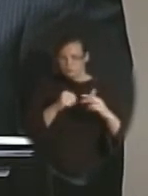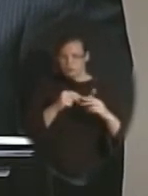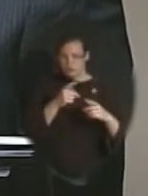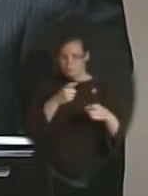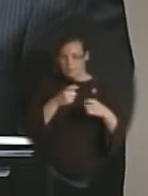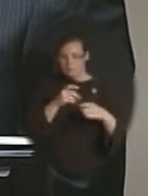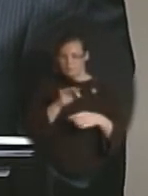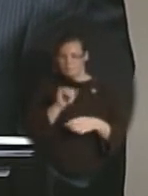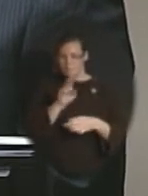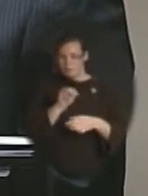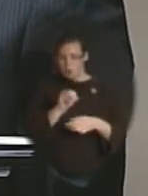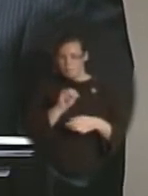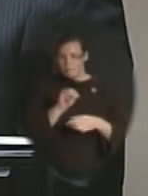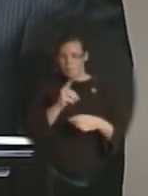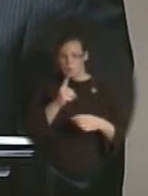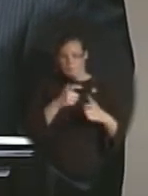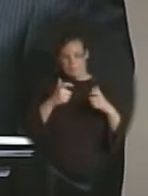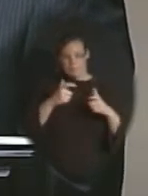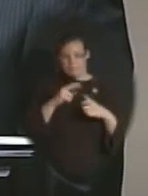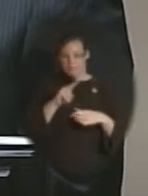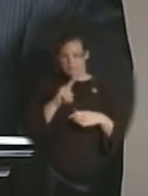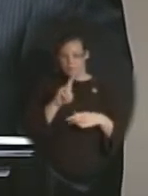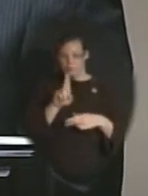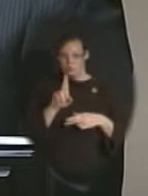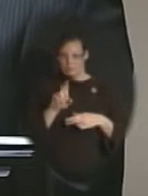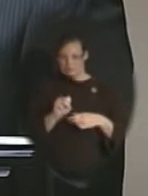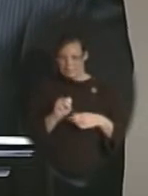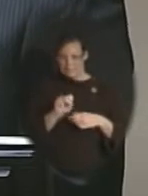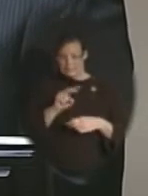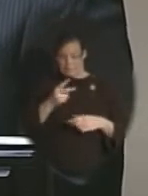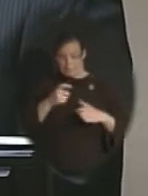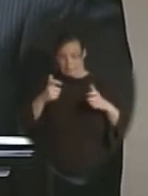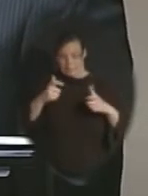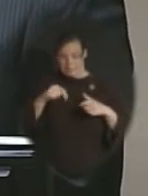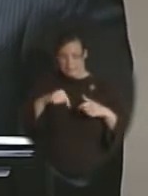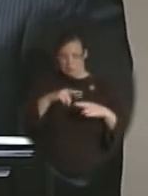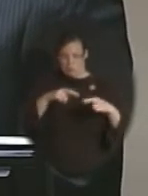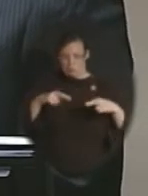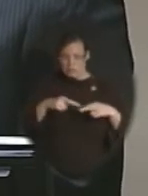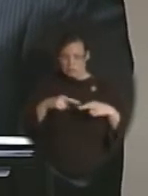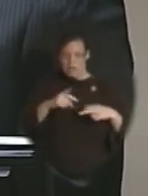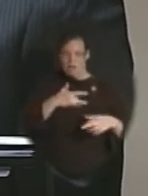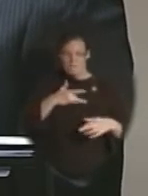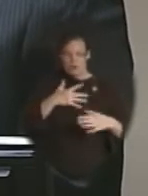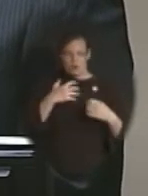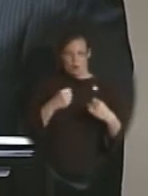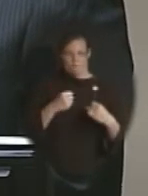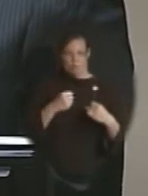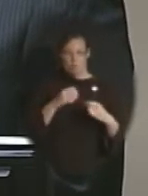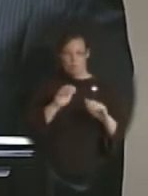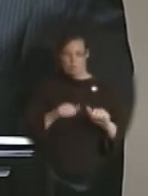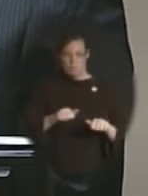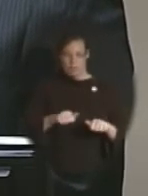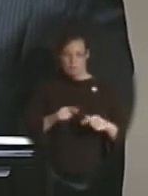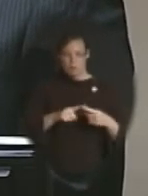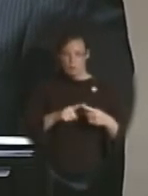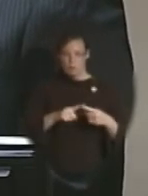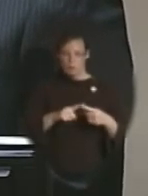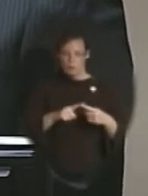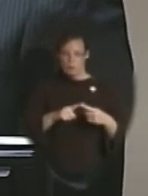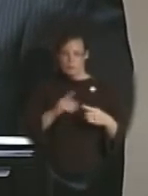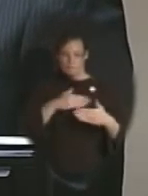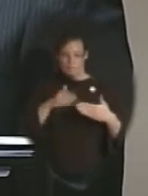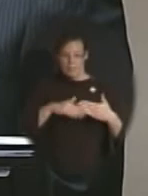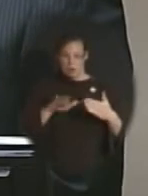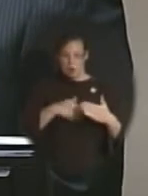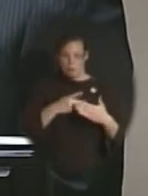the largest in the United States, second largest in this region. And I feel confident that they'll be able to complete